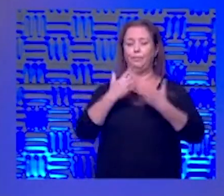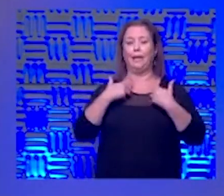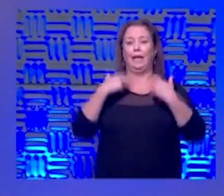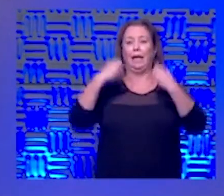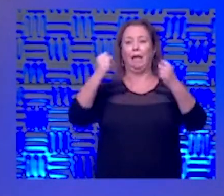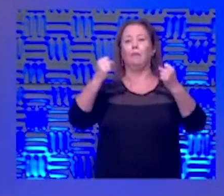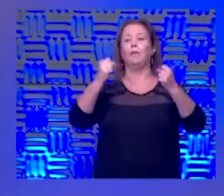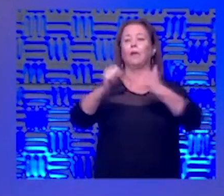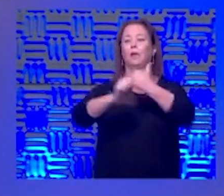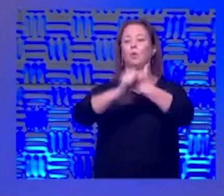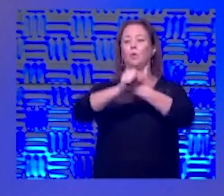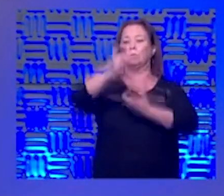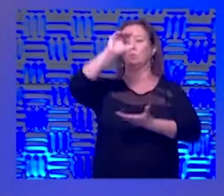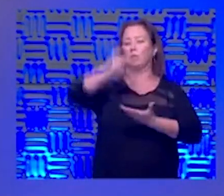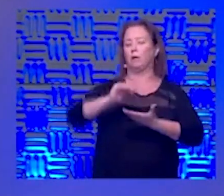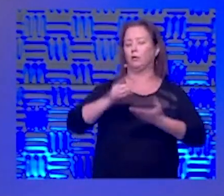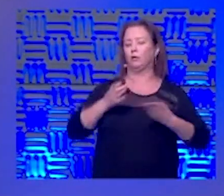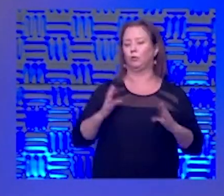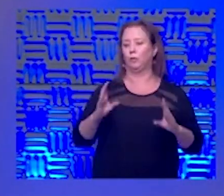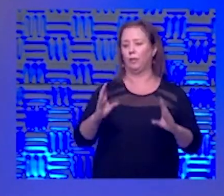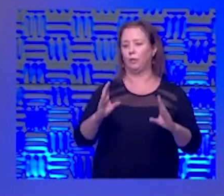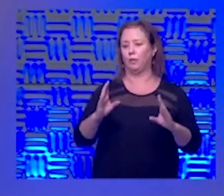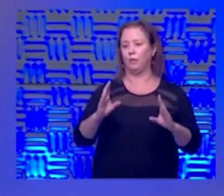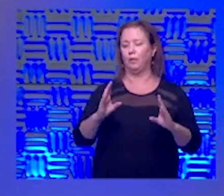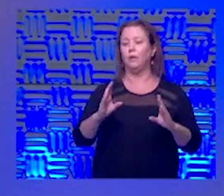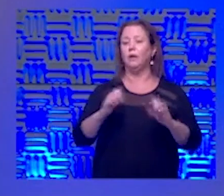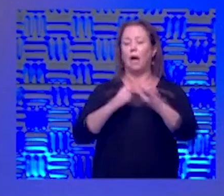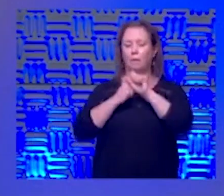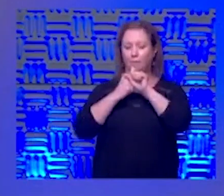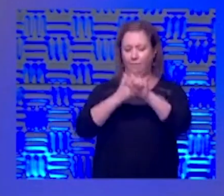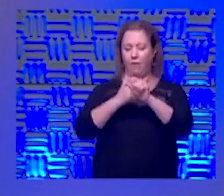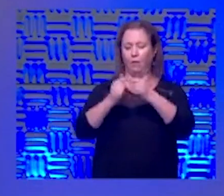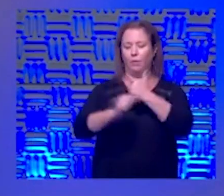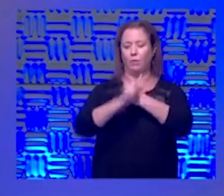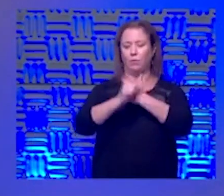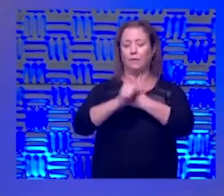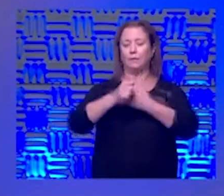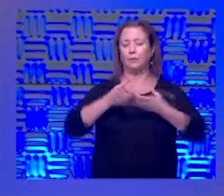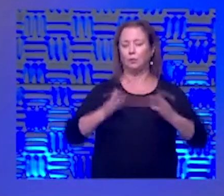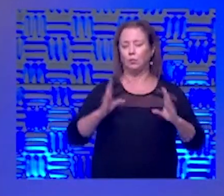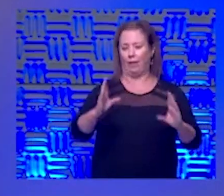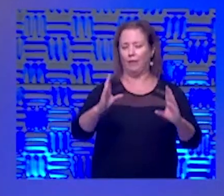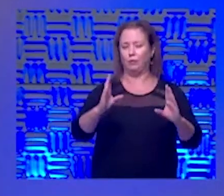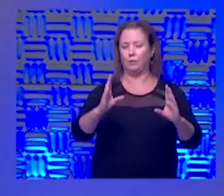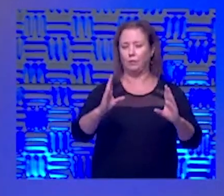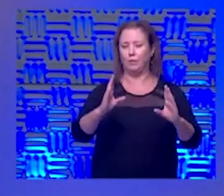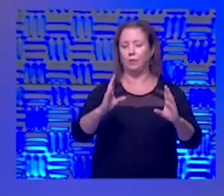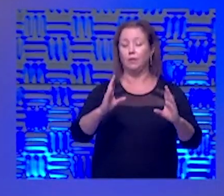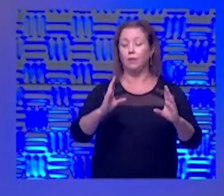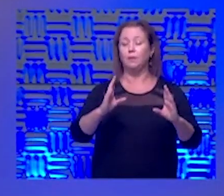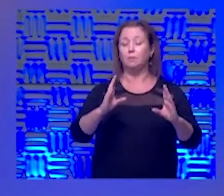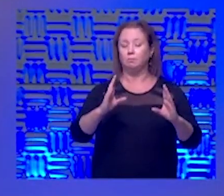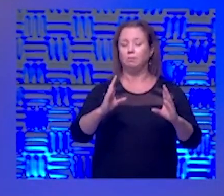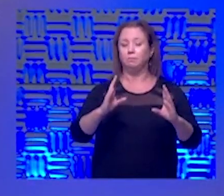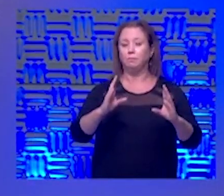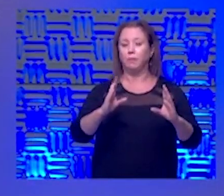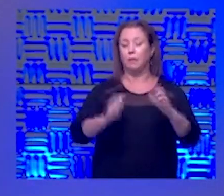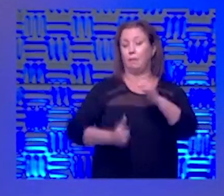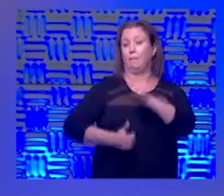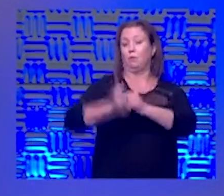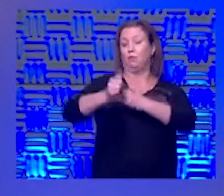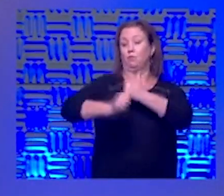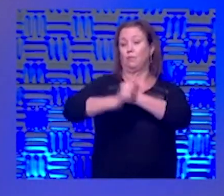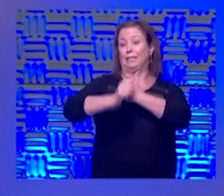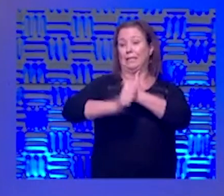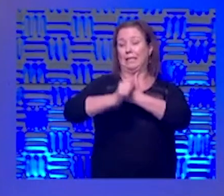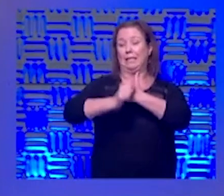and risk reduction strategies. I'm going to be following those risk reduction strategies. The most risky